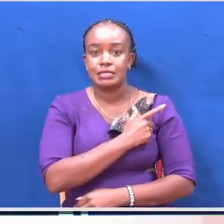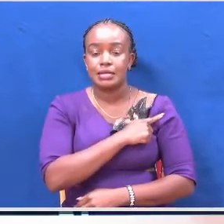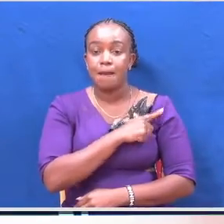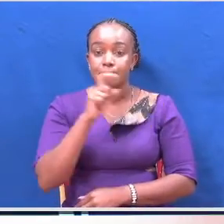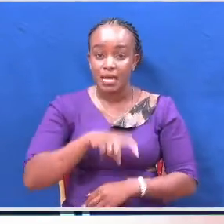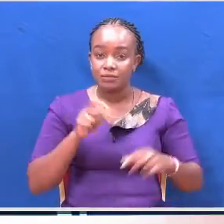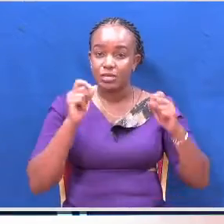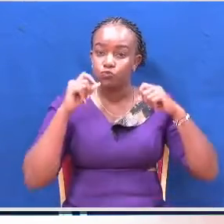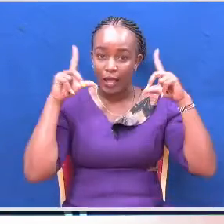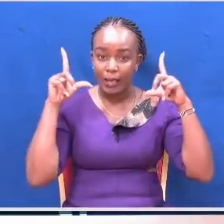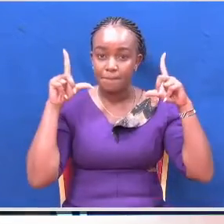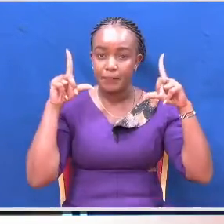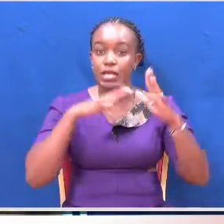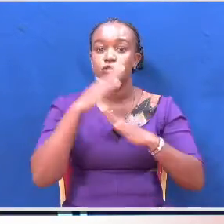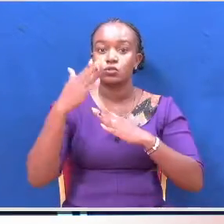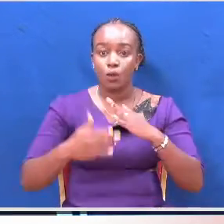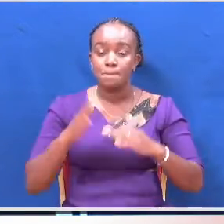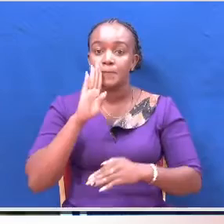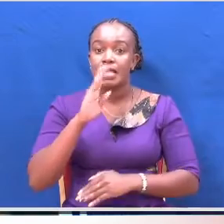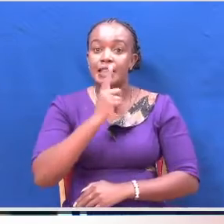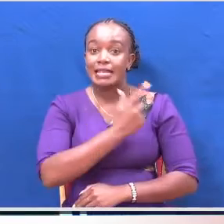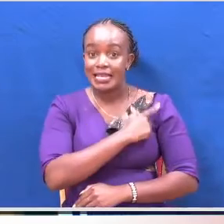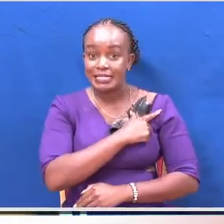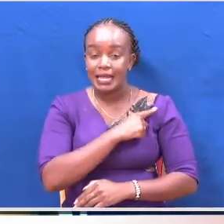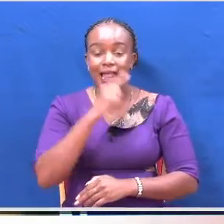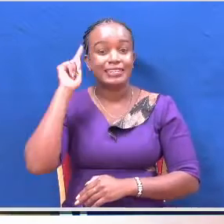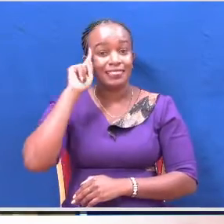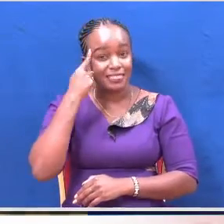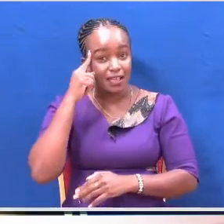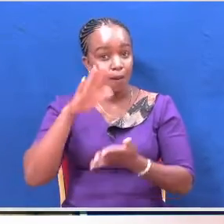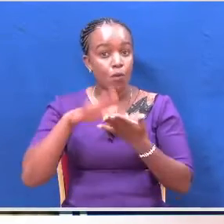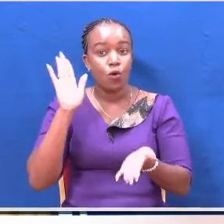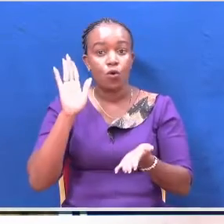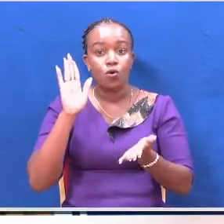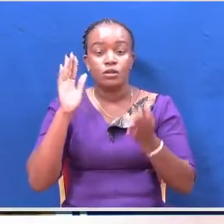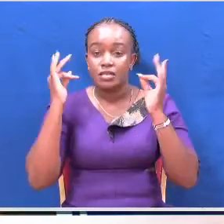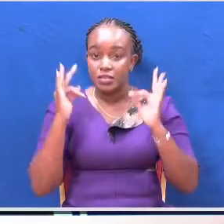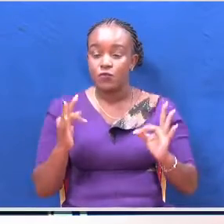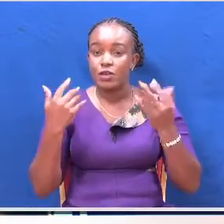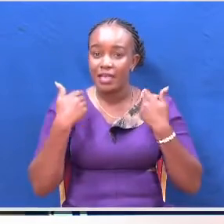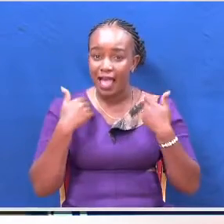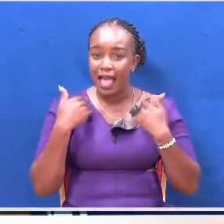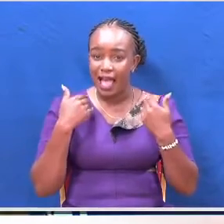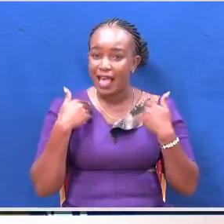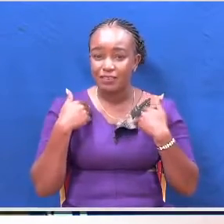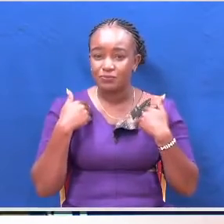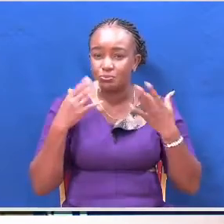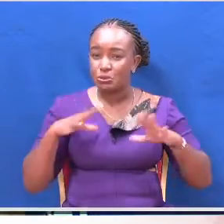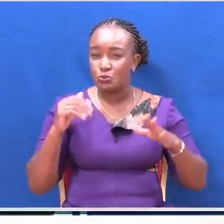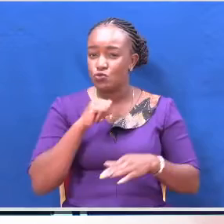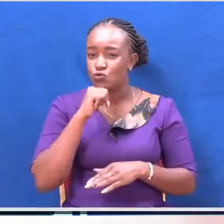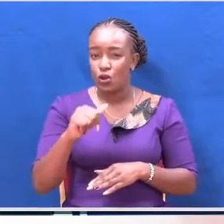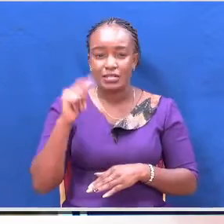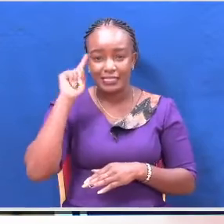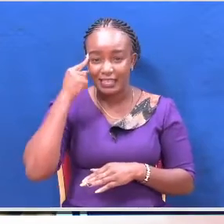lazy, and think. If there's a deficit in this country, it's a deficit of thinking. We need thinkers in this country.